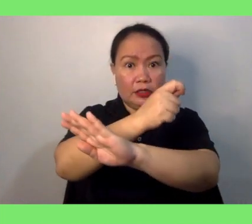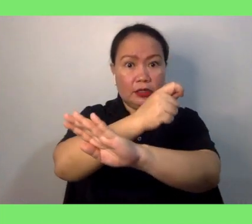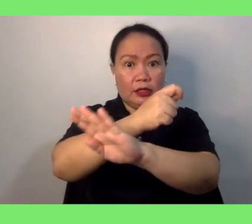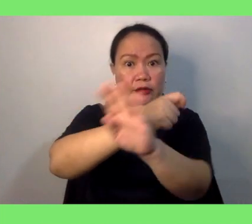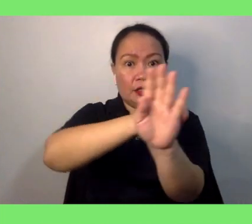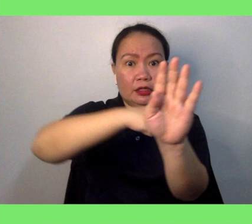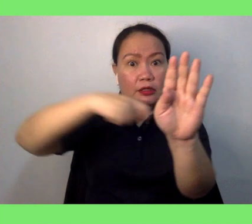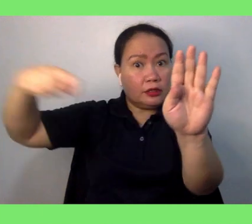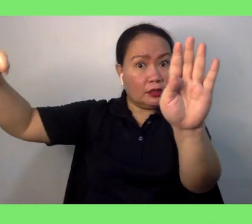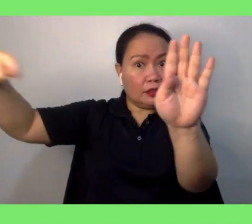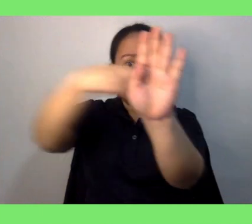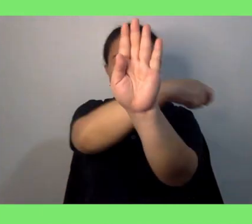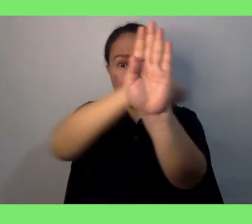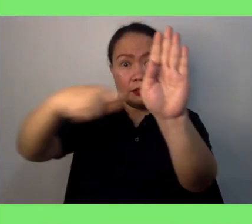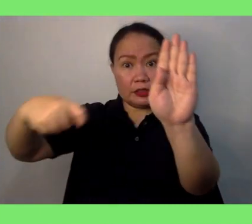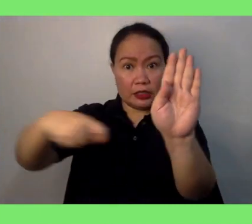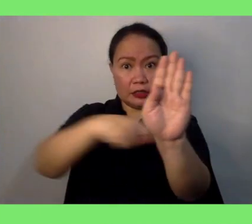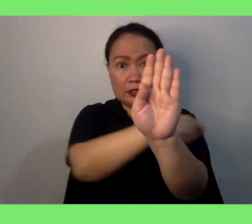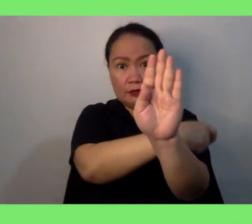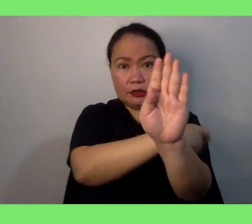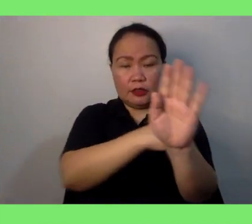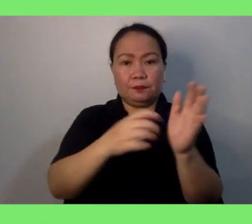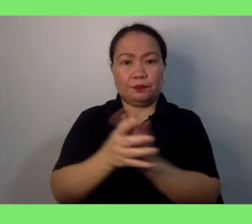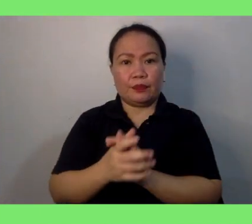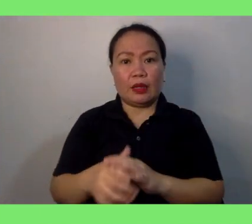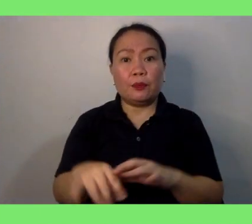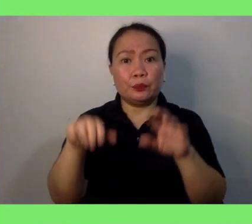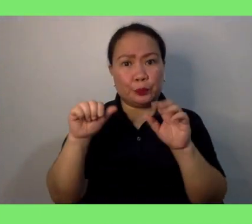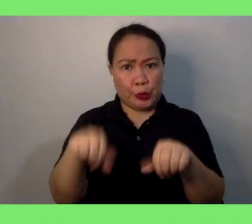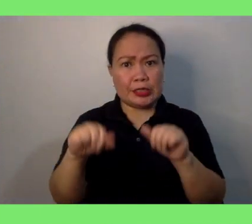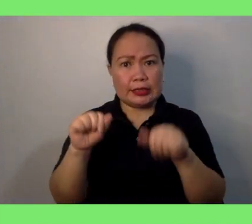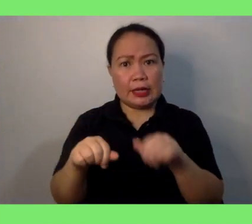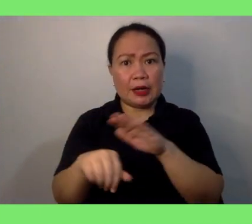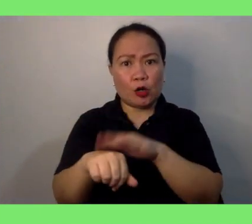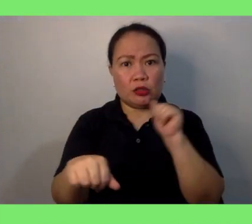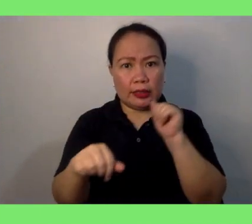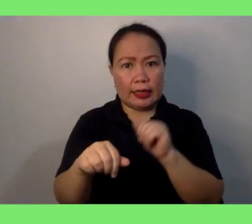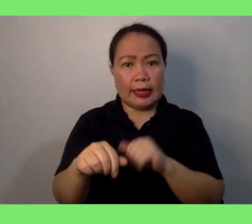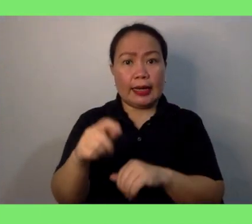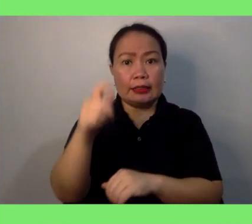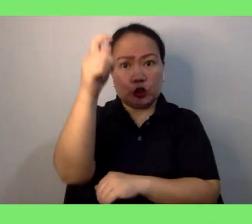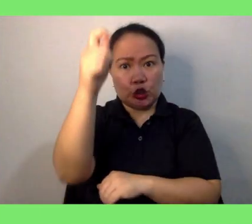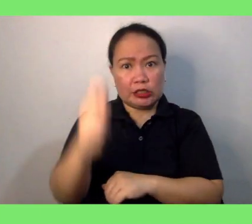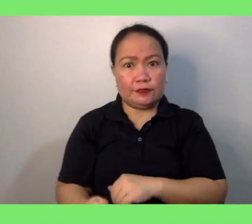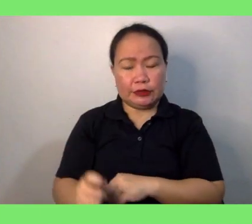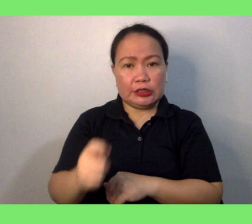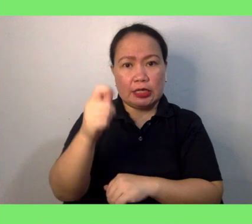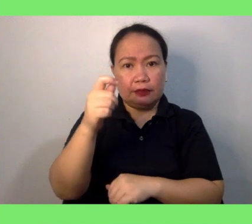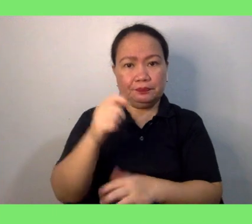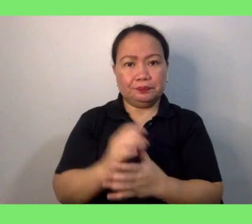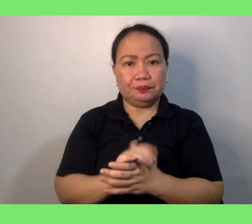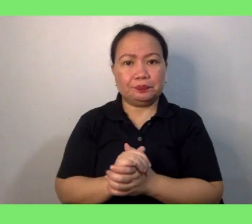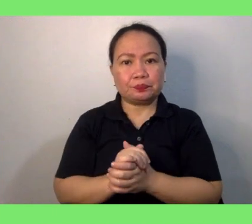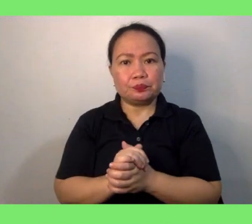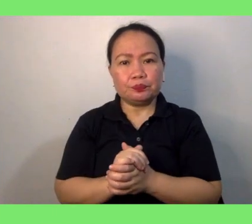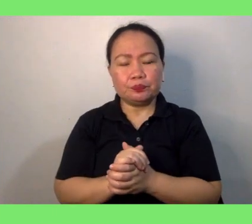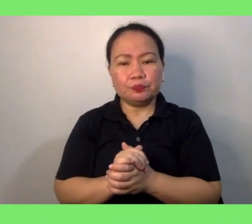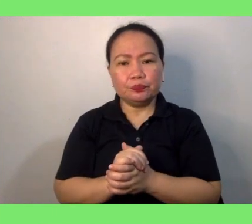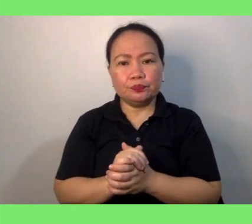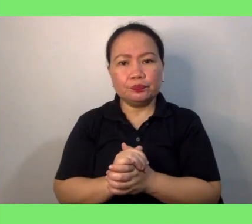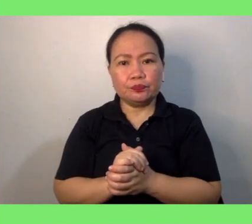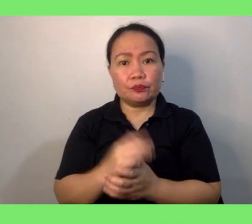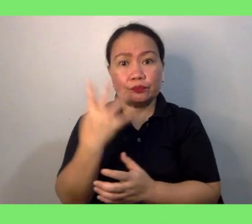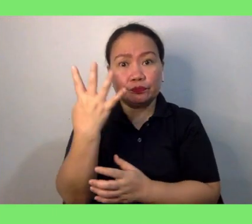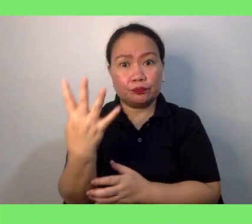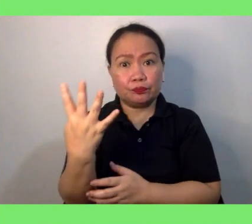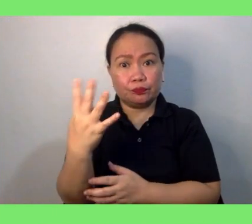in-intersect. Ganon din si line B, ganon din si line C, at si line D. So meron tayo ditong 4 transversal.